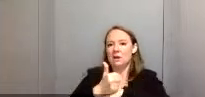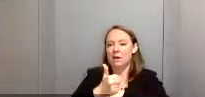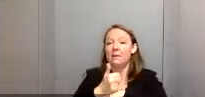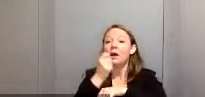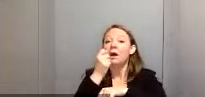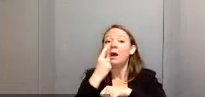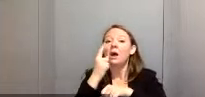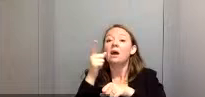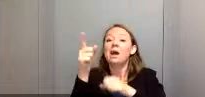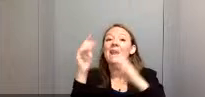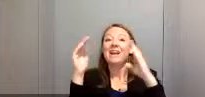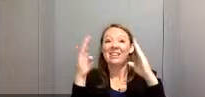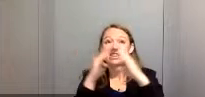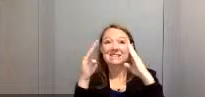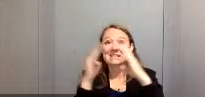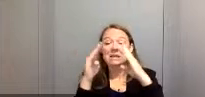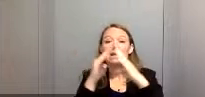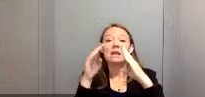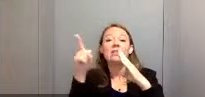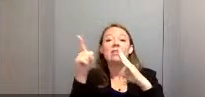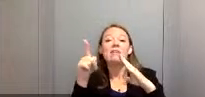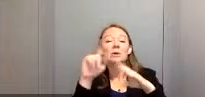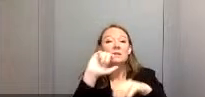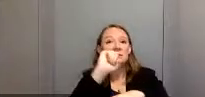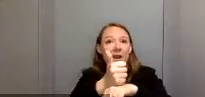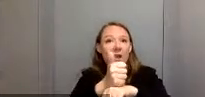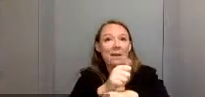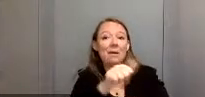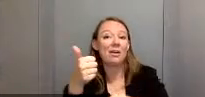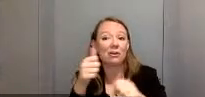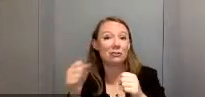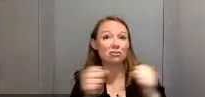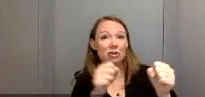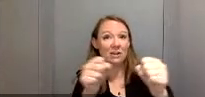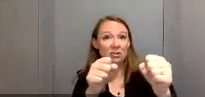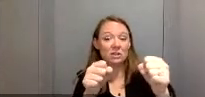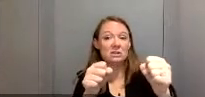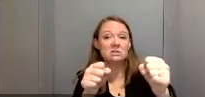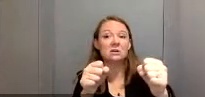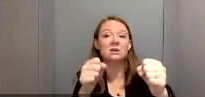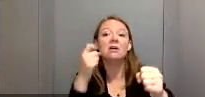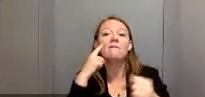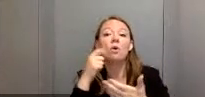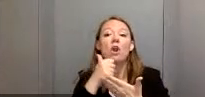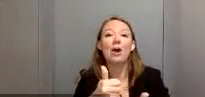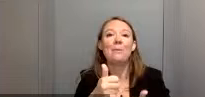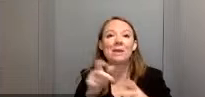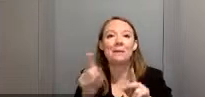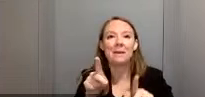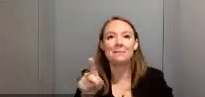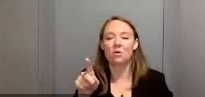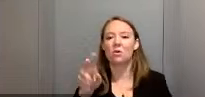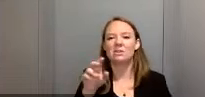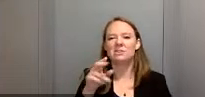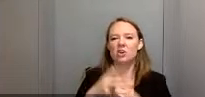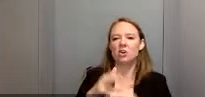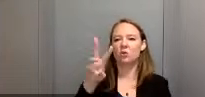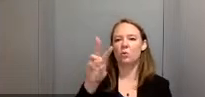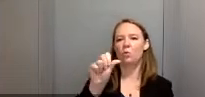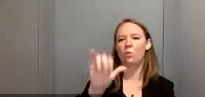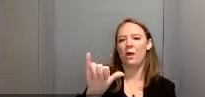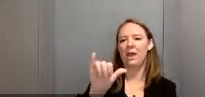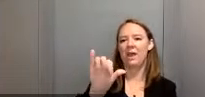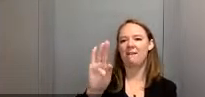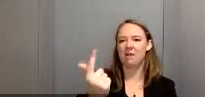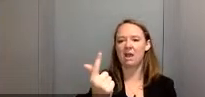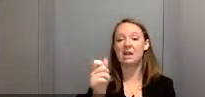The city has been deploying some other strategies for wayfinding. for those that are blind or have other